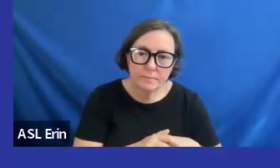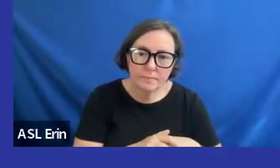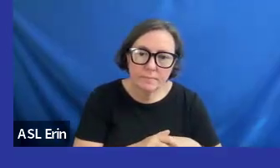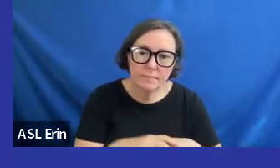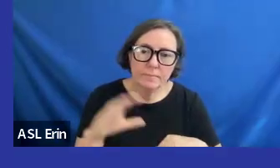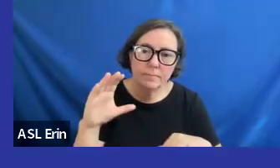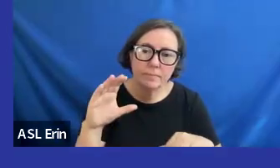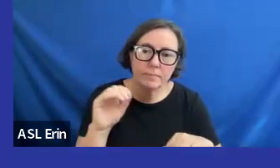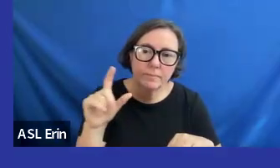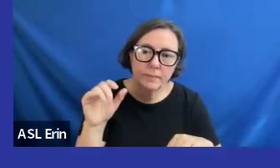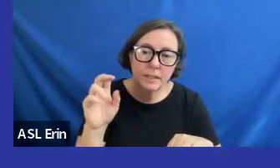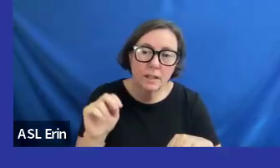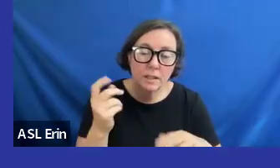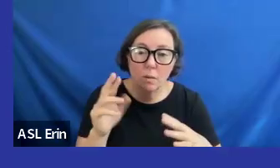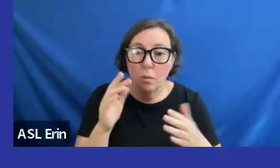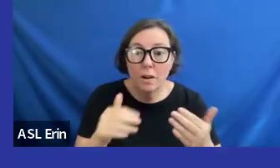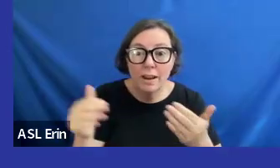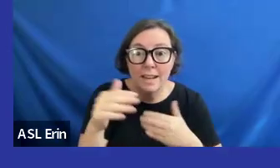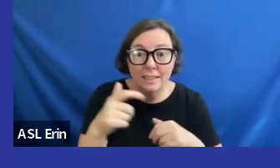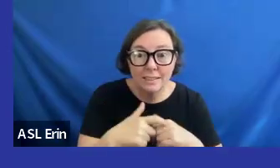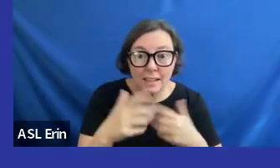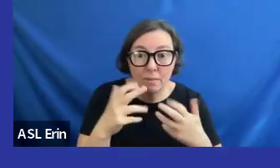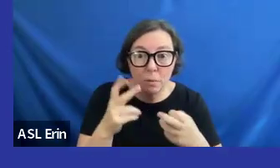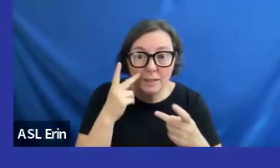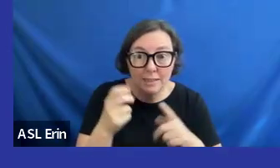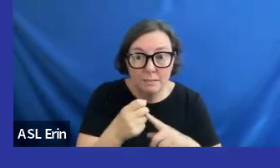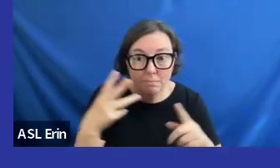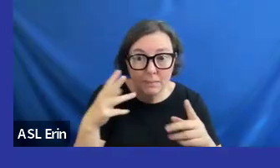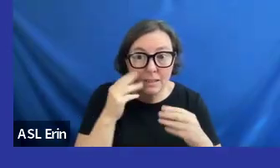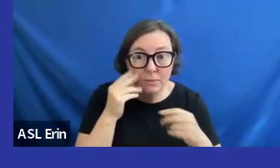Or even suggestions for what you want to see next time.